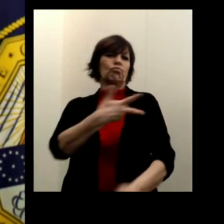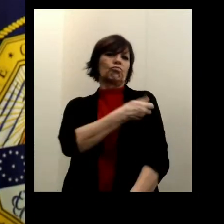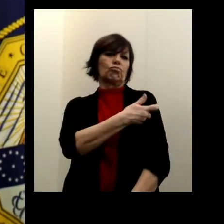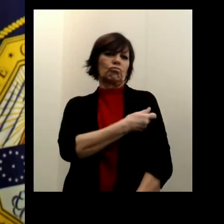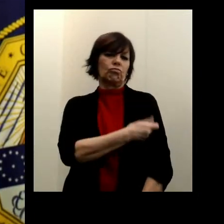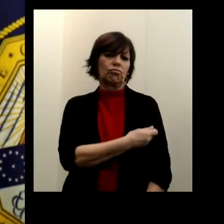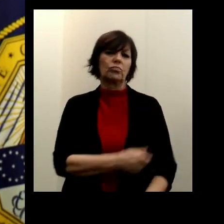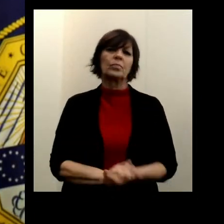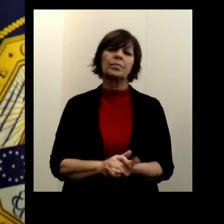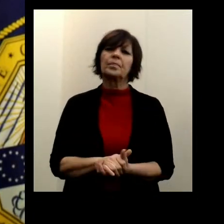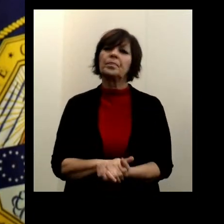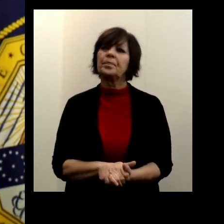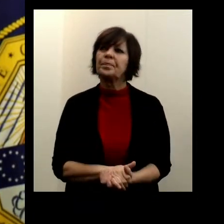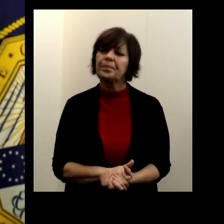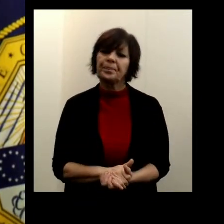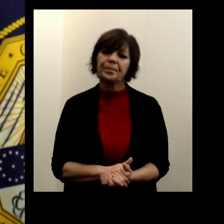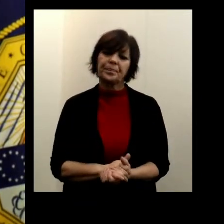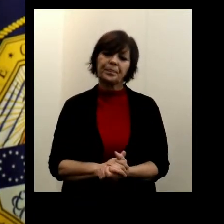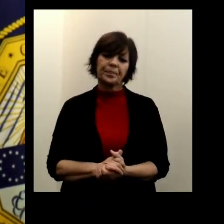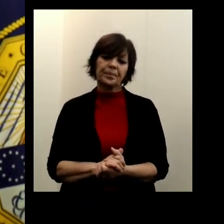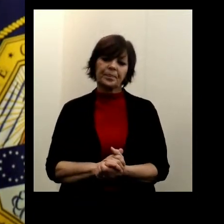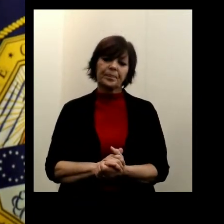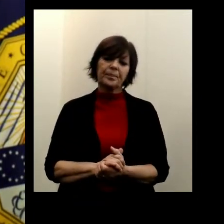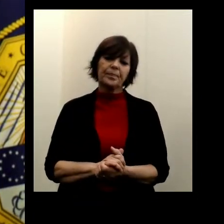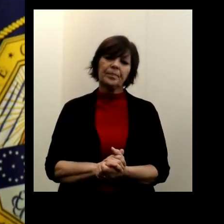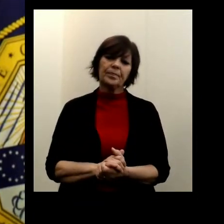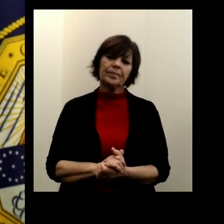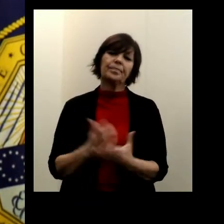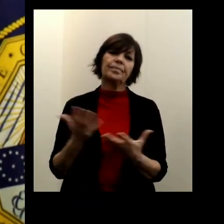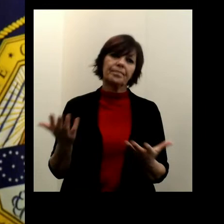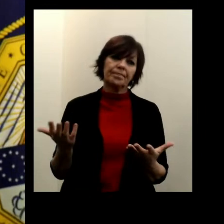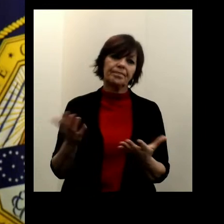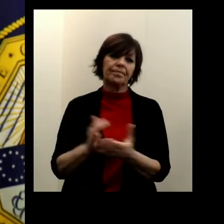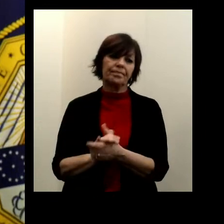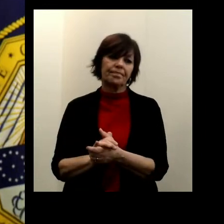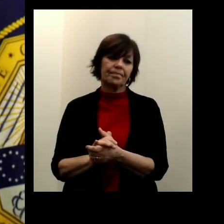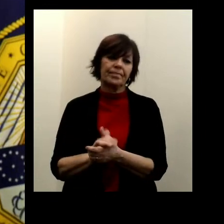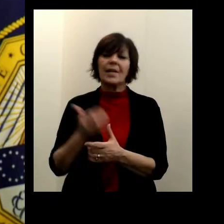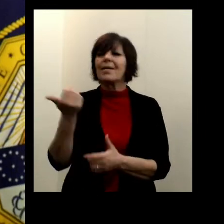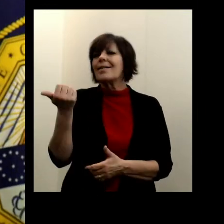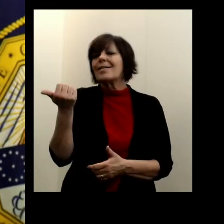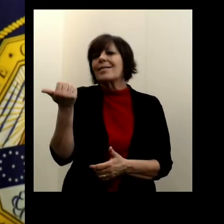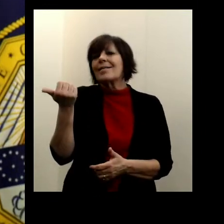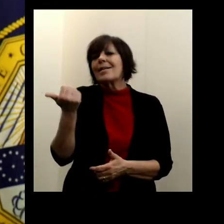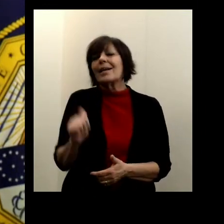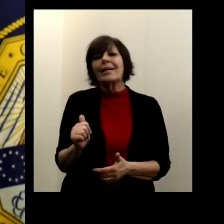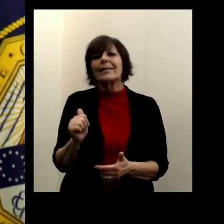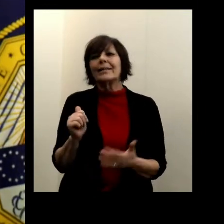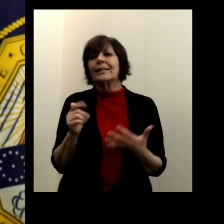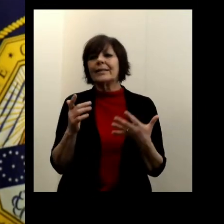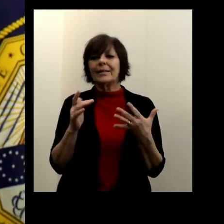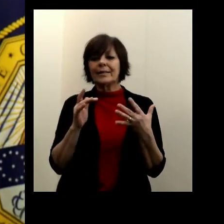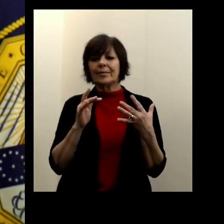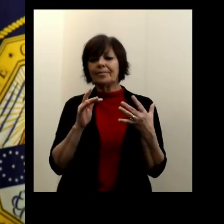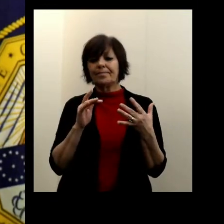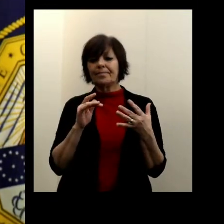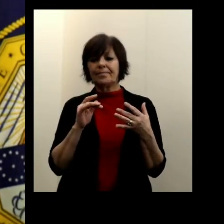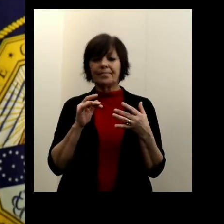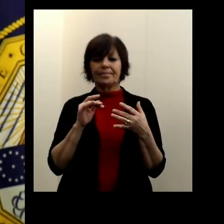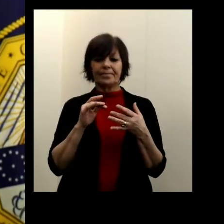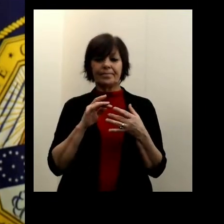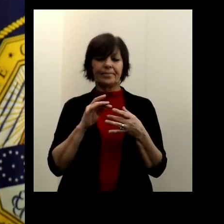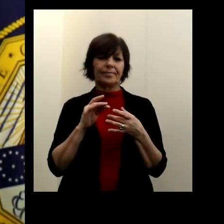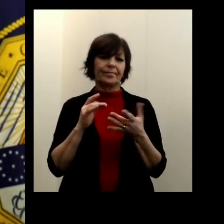Health to be an administrator of the vaccine. So any statement by